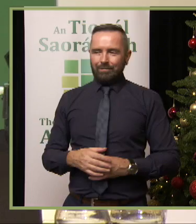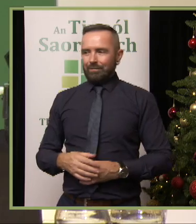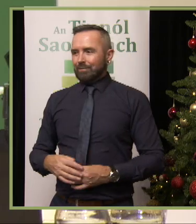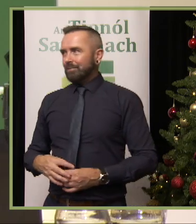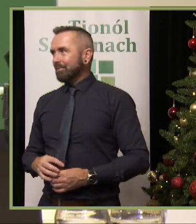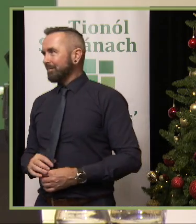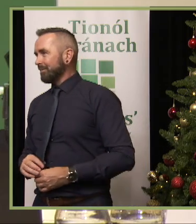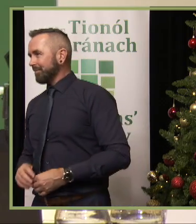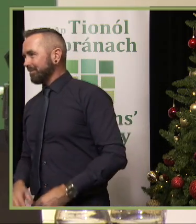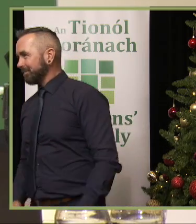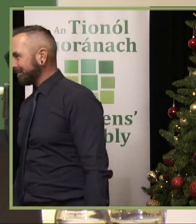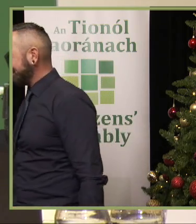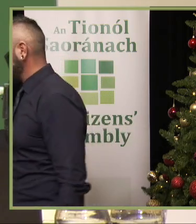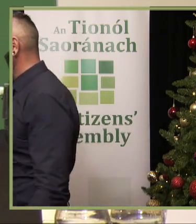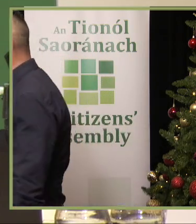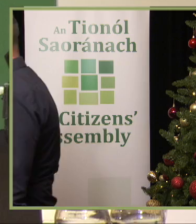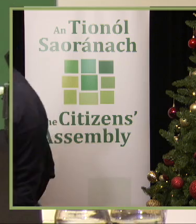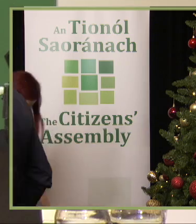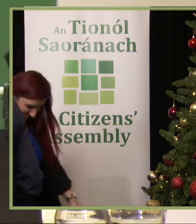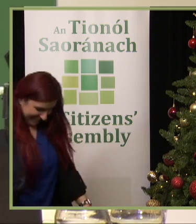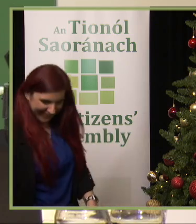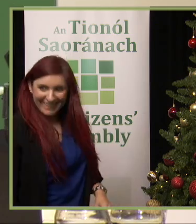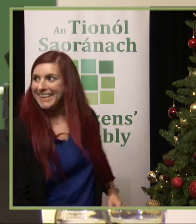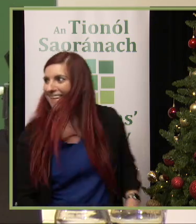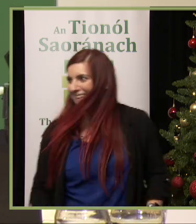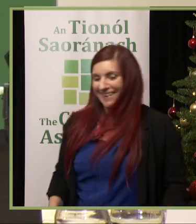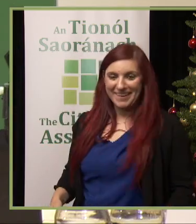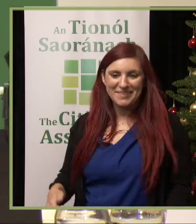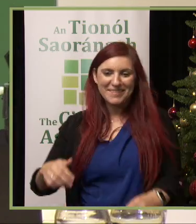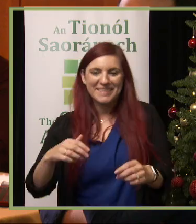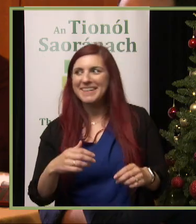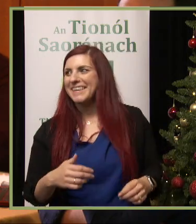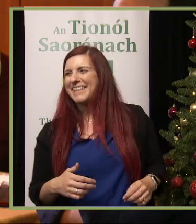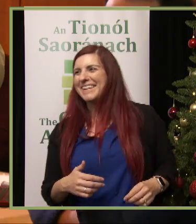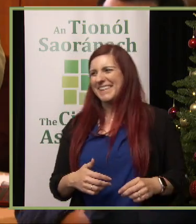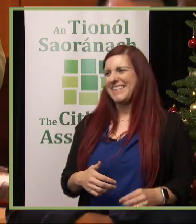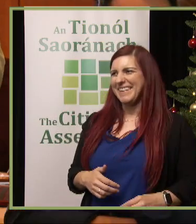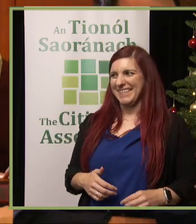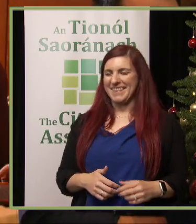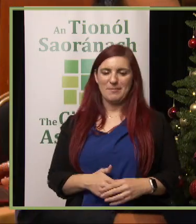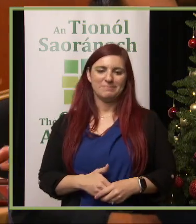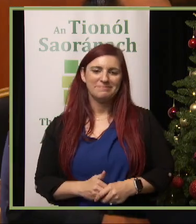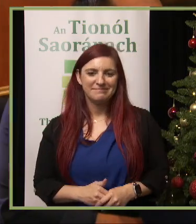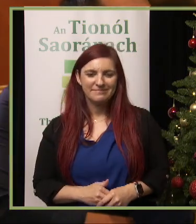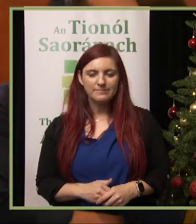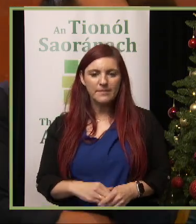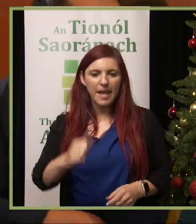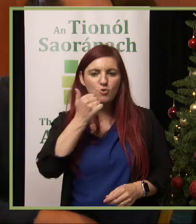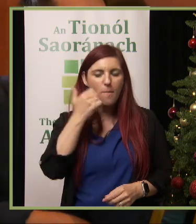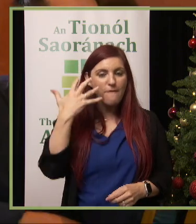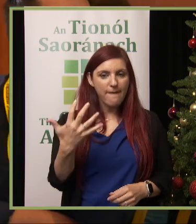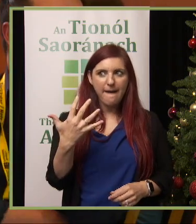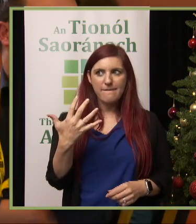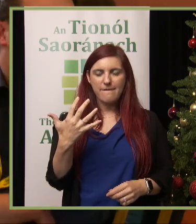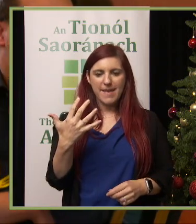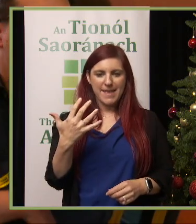Okay. I'm moving back to David now. Okay. Yeah, mine's for S5, and